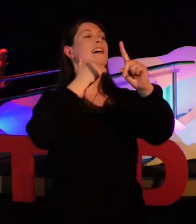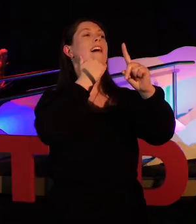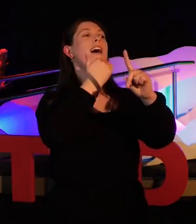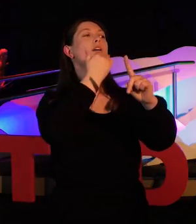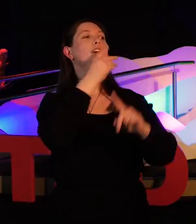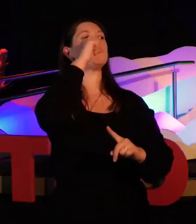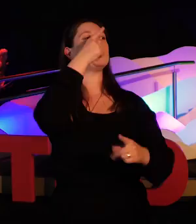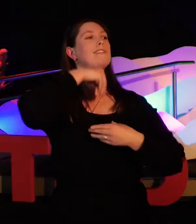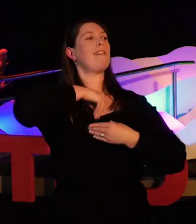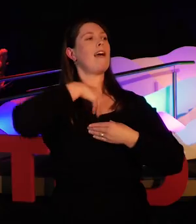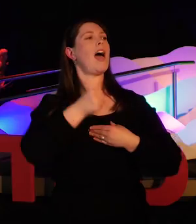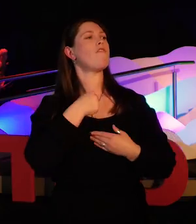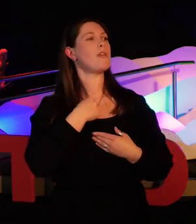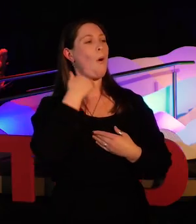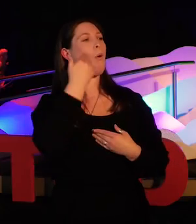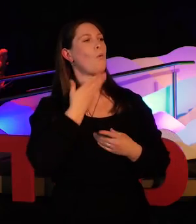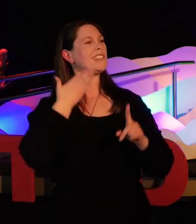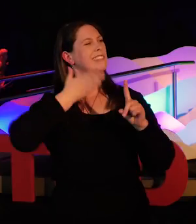much potential do I have inside of me?